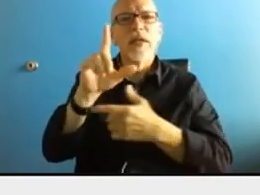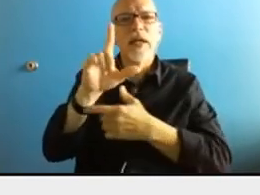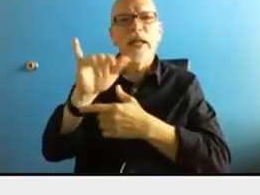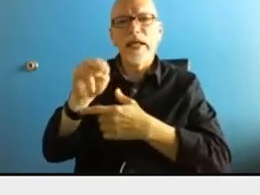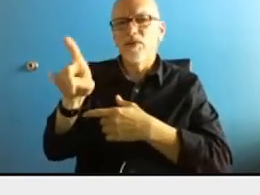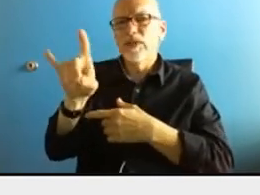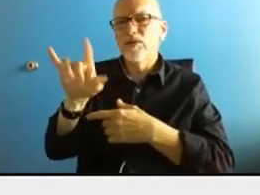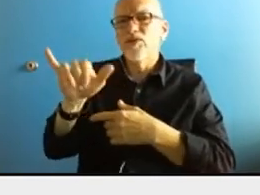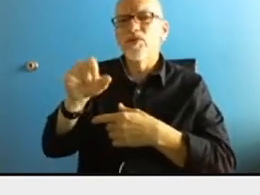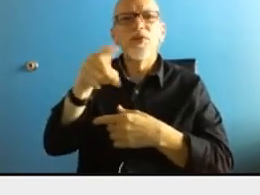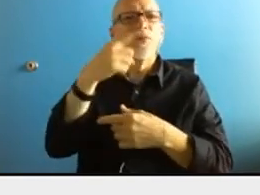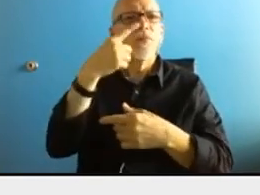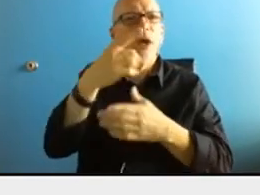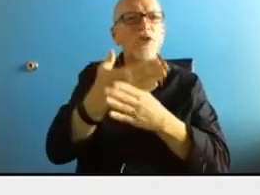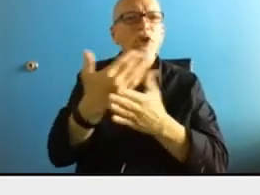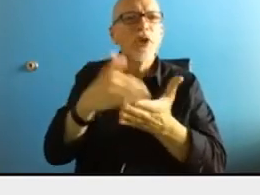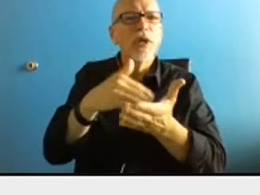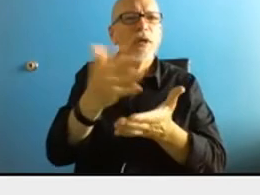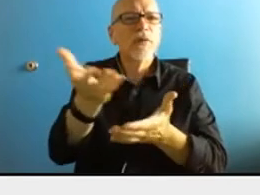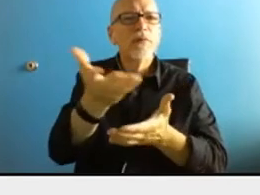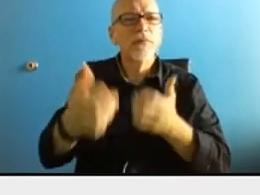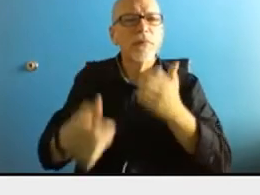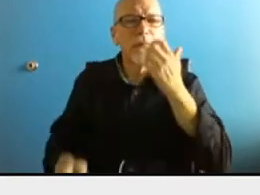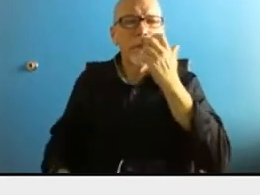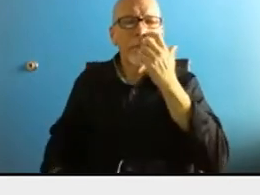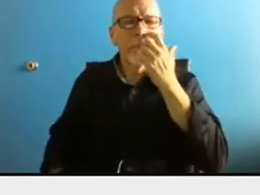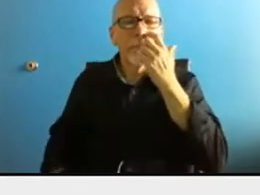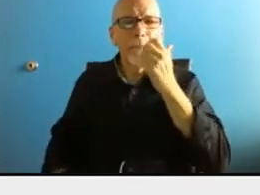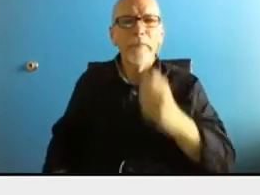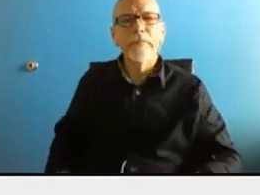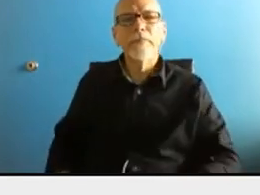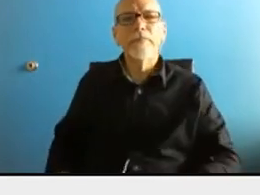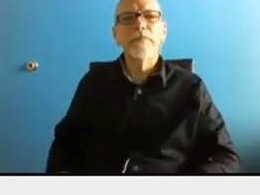you want to just share that a little bit further?